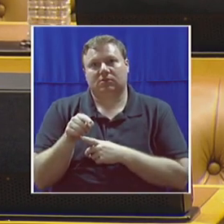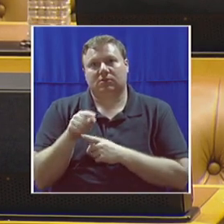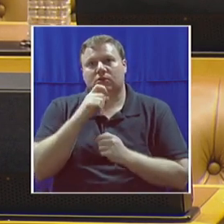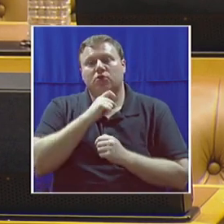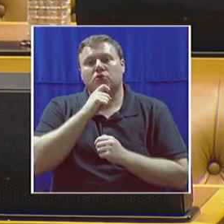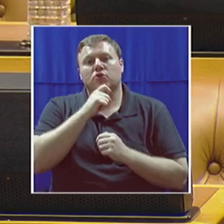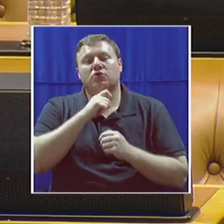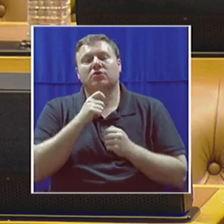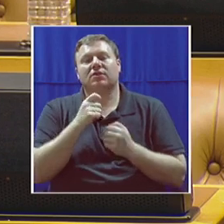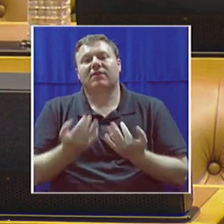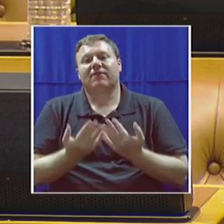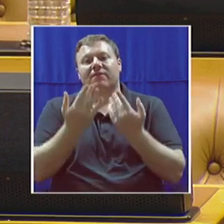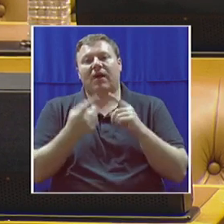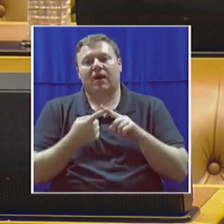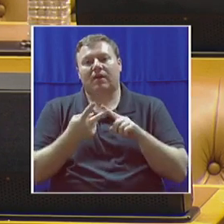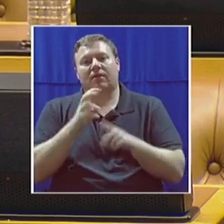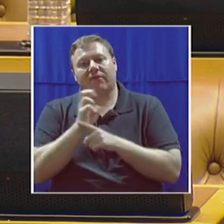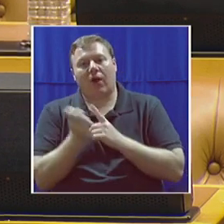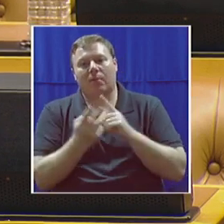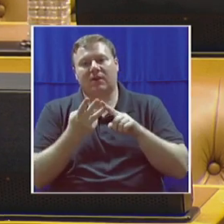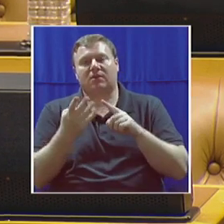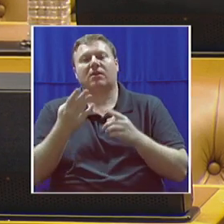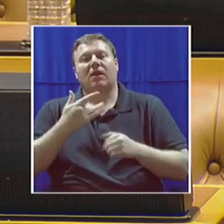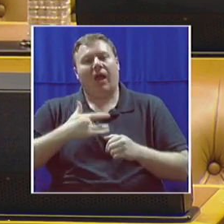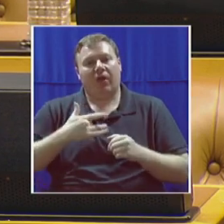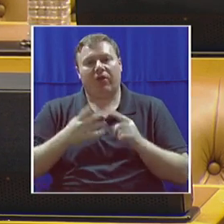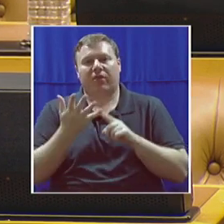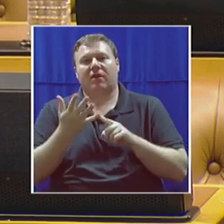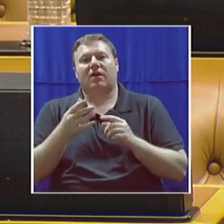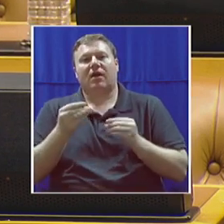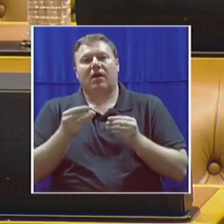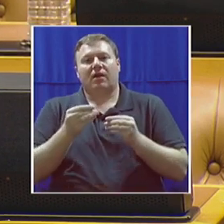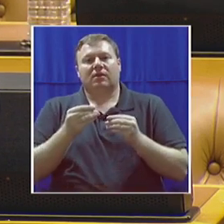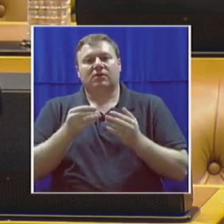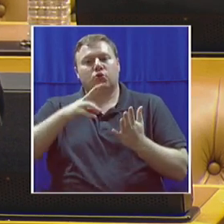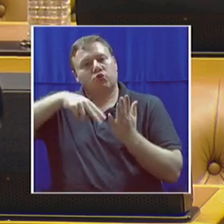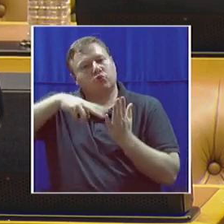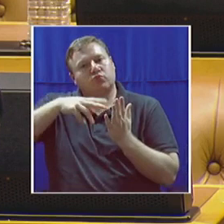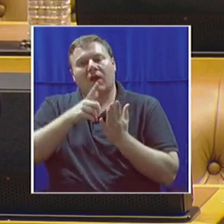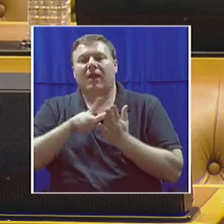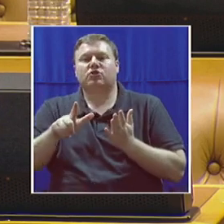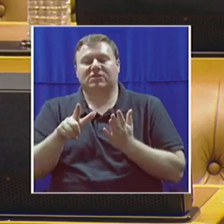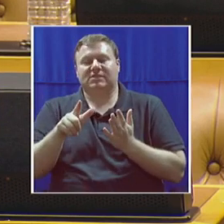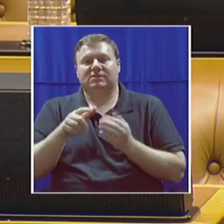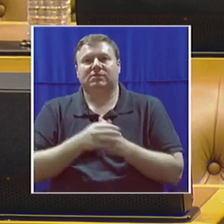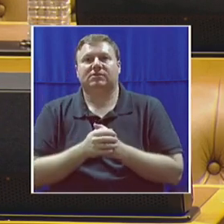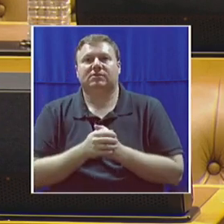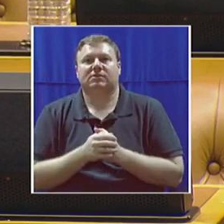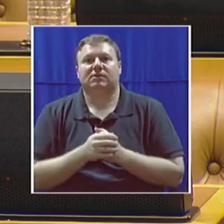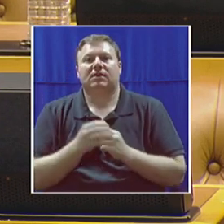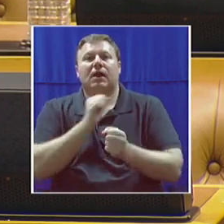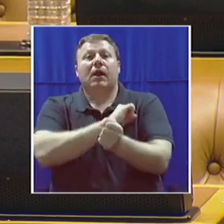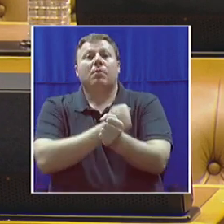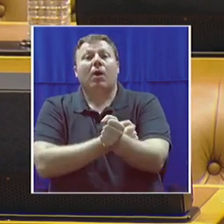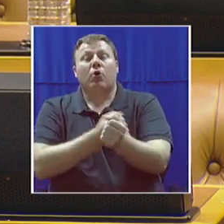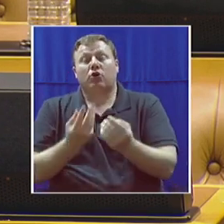literacy maintenance we are also empowering the youth women and people with disabilities through the